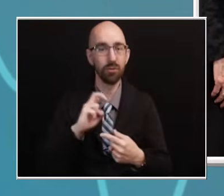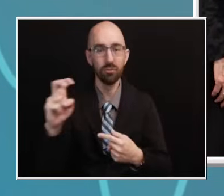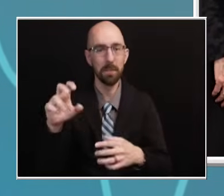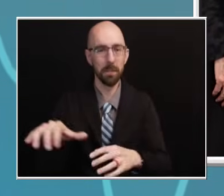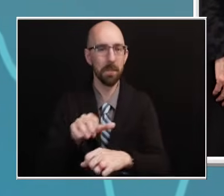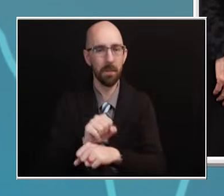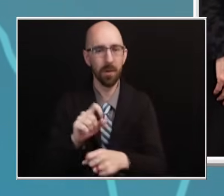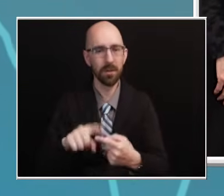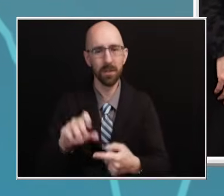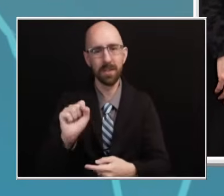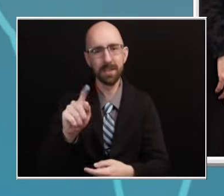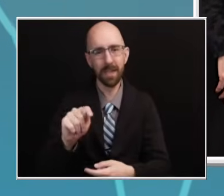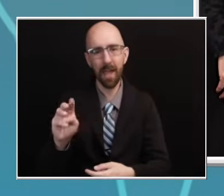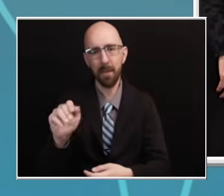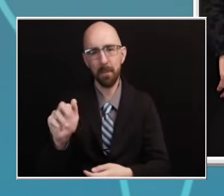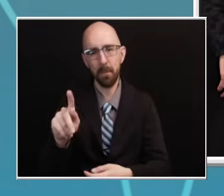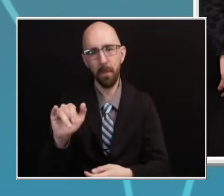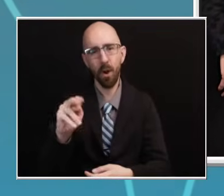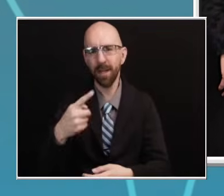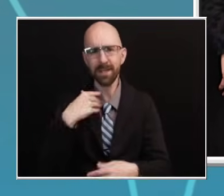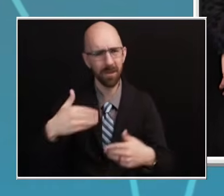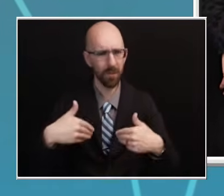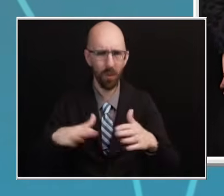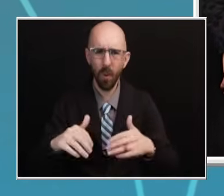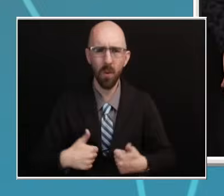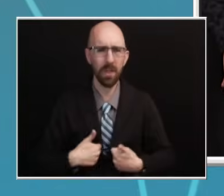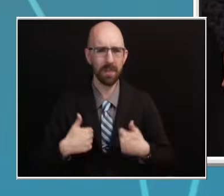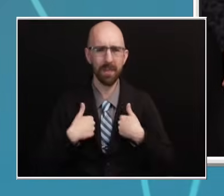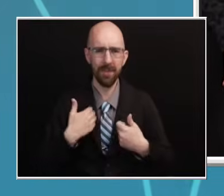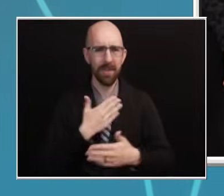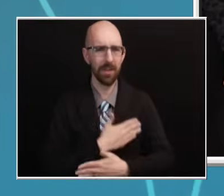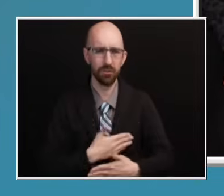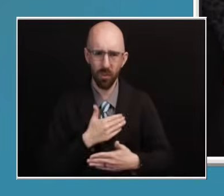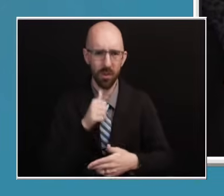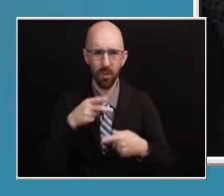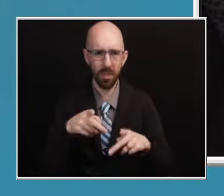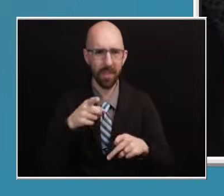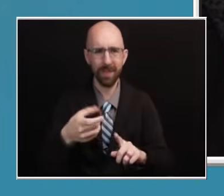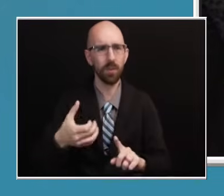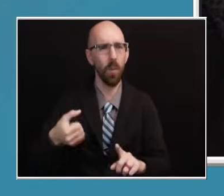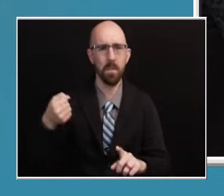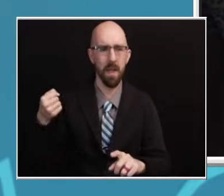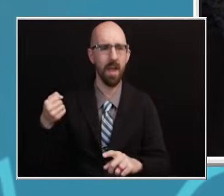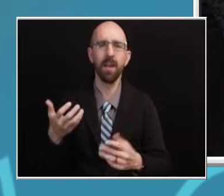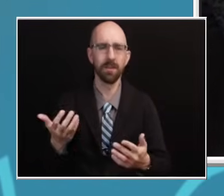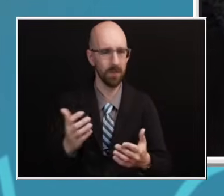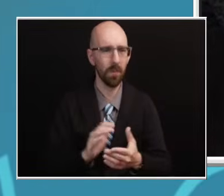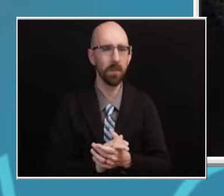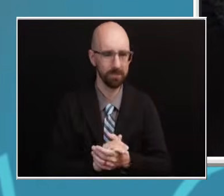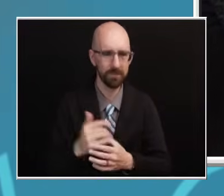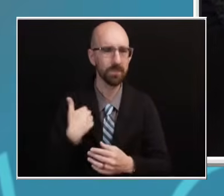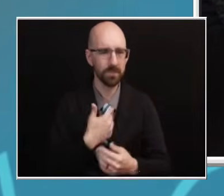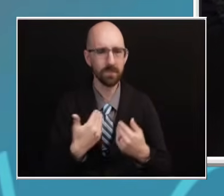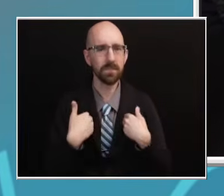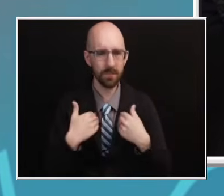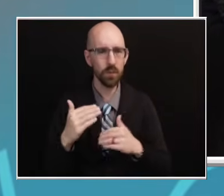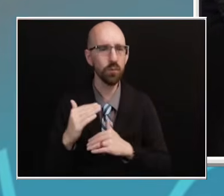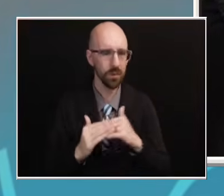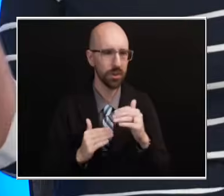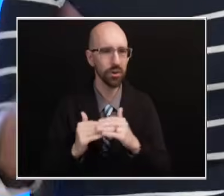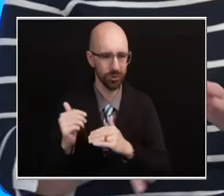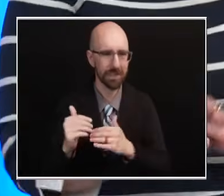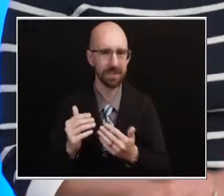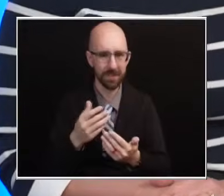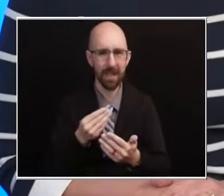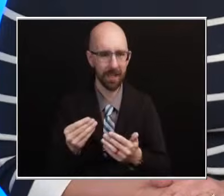and so he's like, go, live your life, enjoy your life, don't let this hold you back. And so we had reassurances and